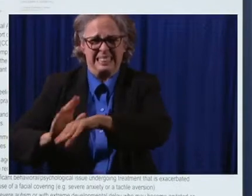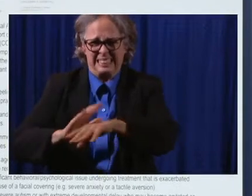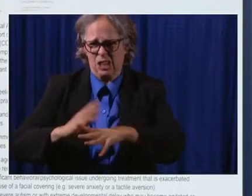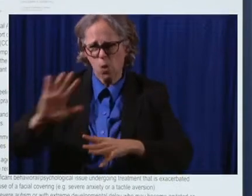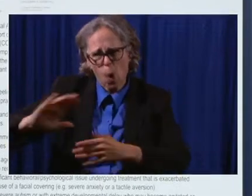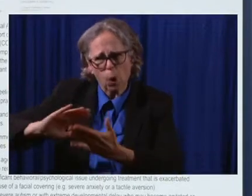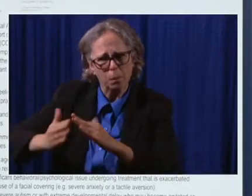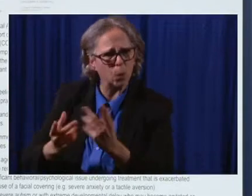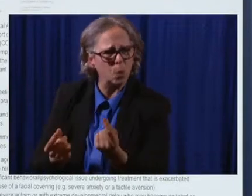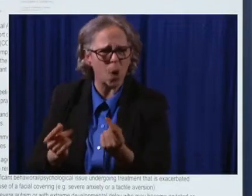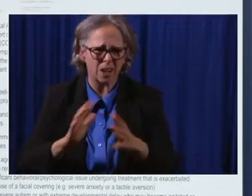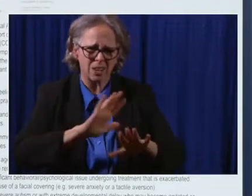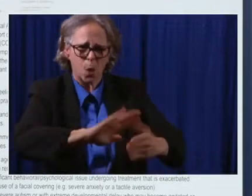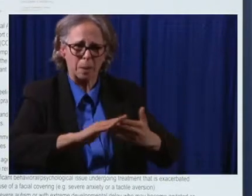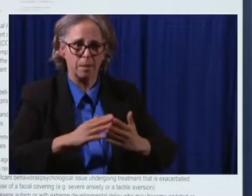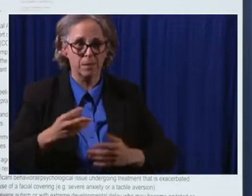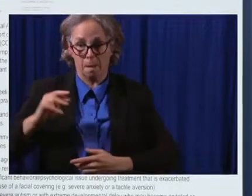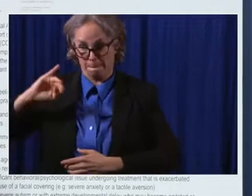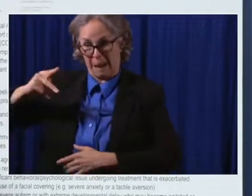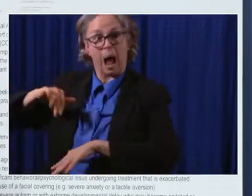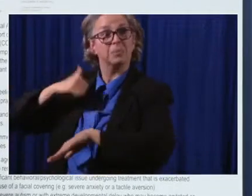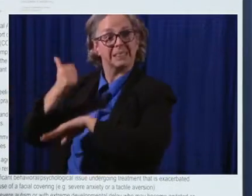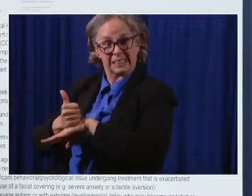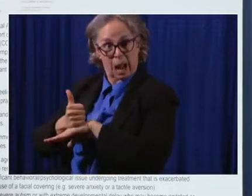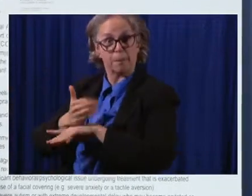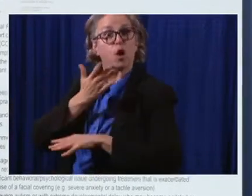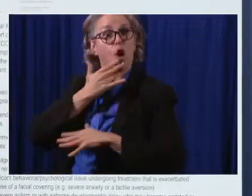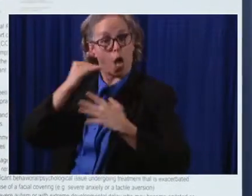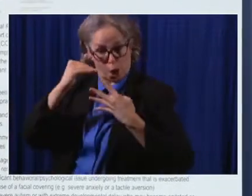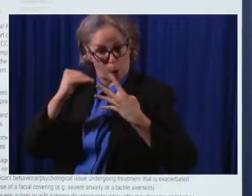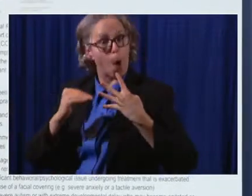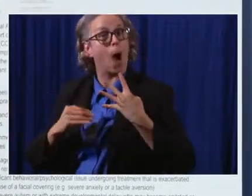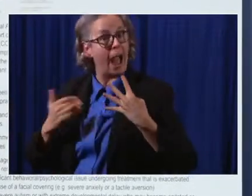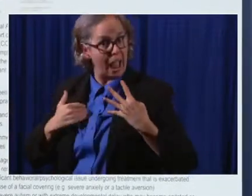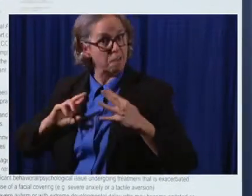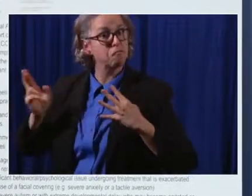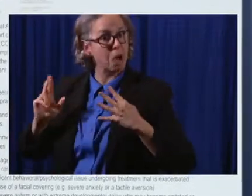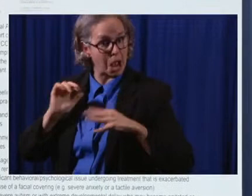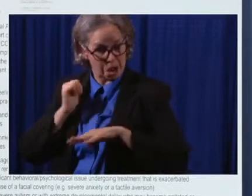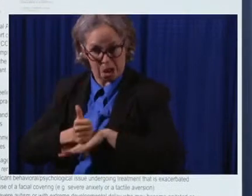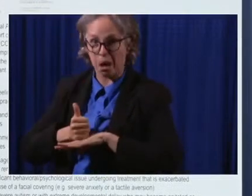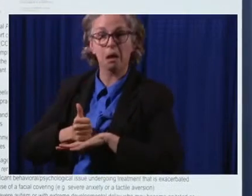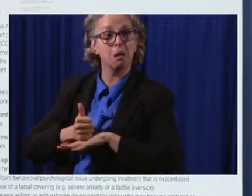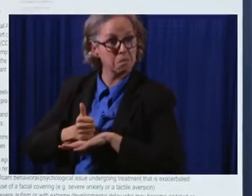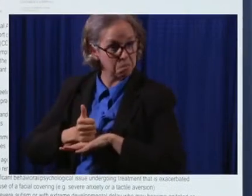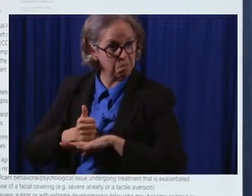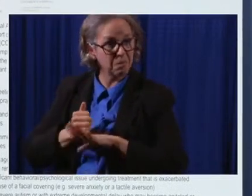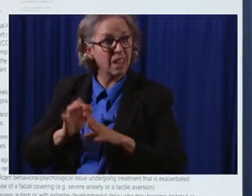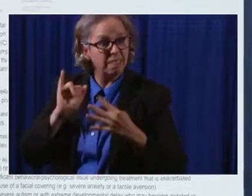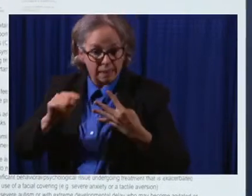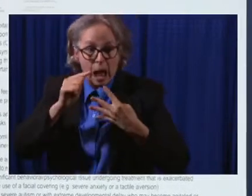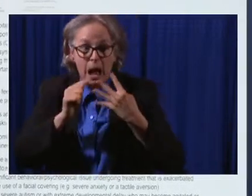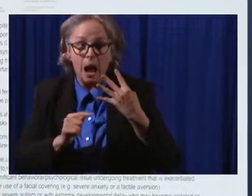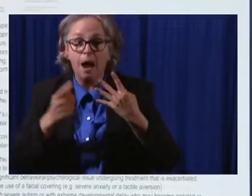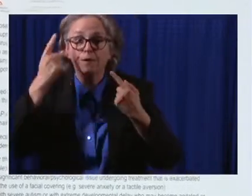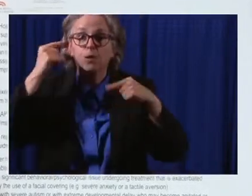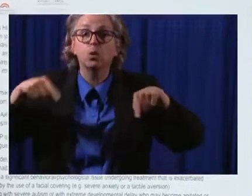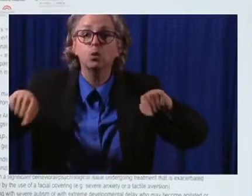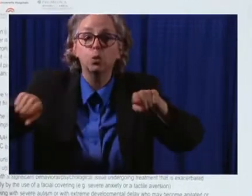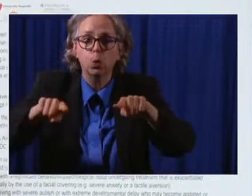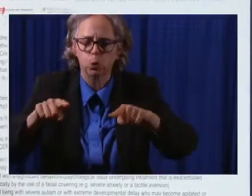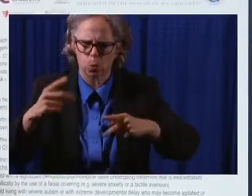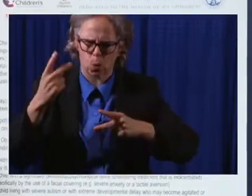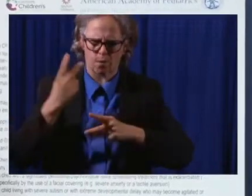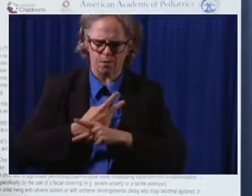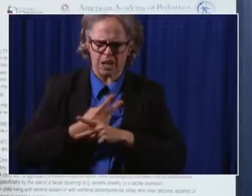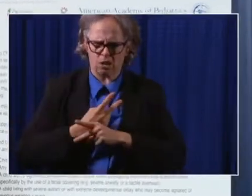code map. The color code map that Eric is going to put up here in a moment, this is the one we used last week.